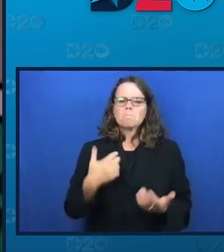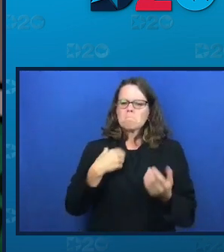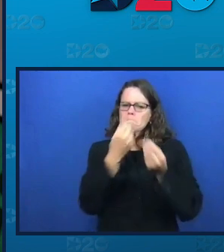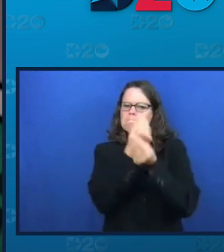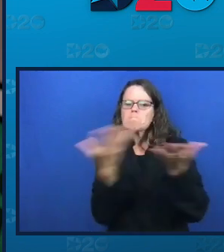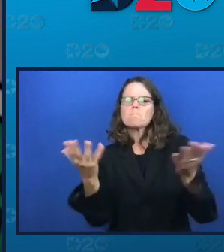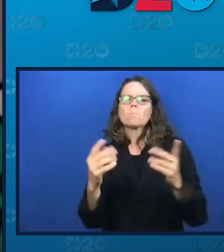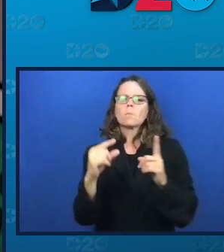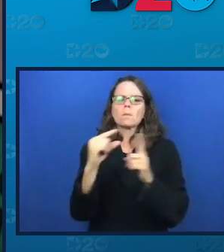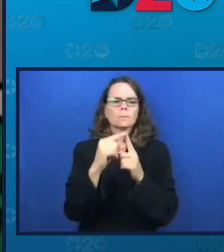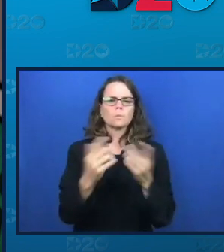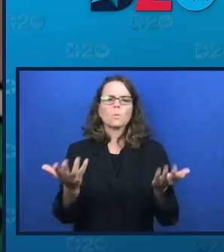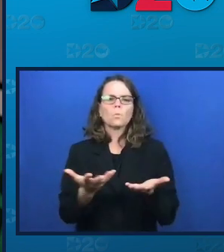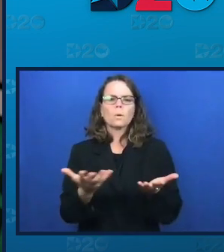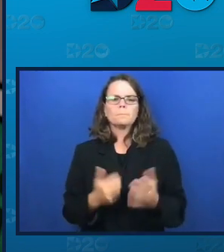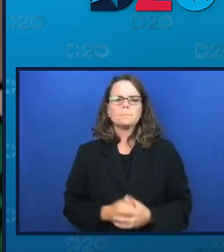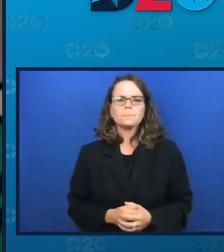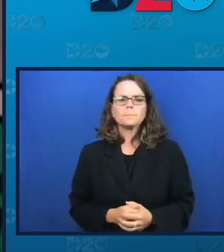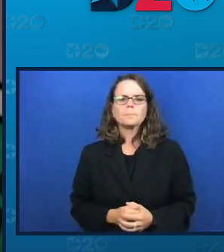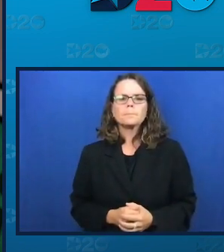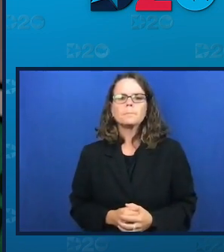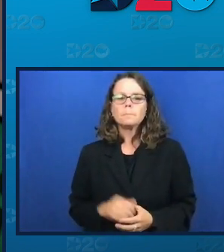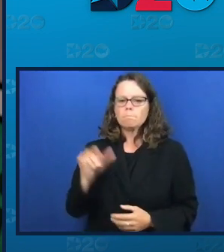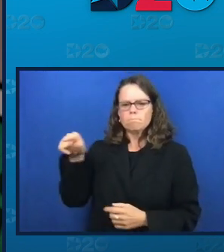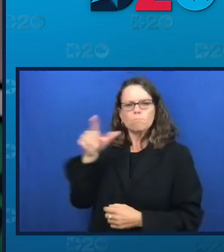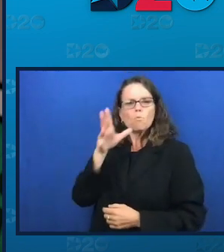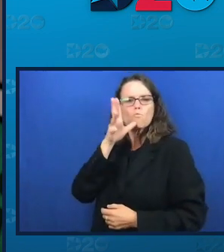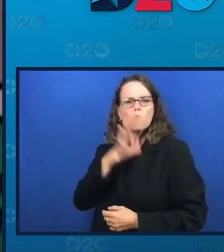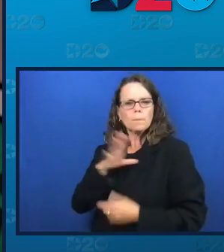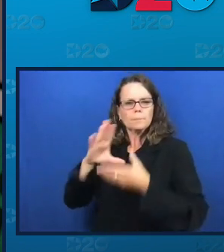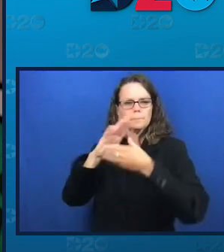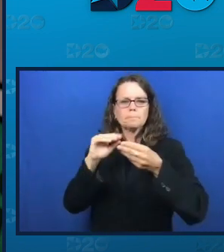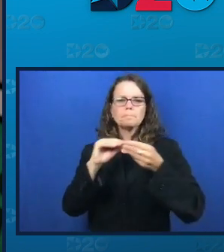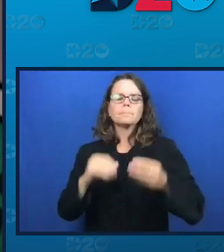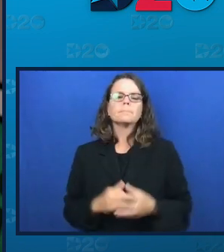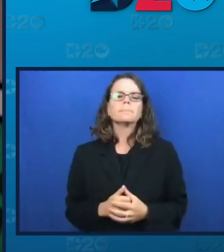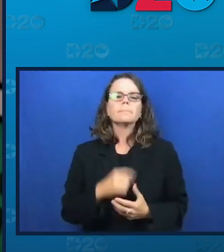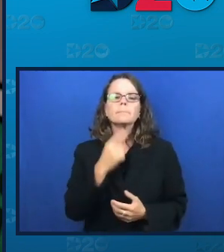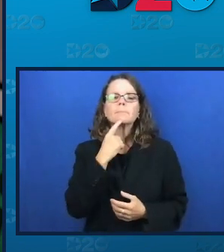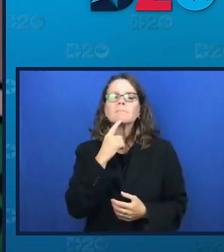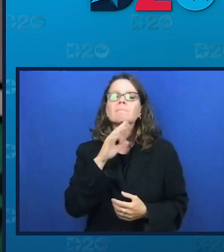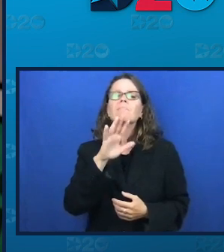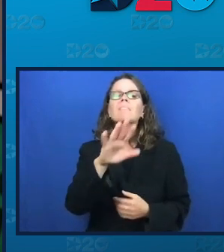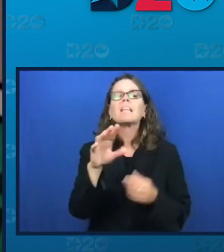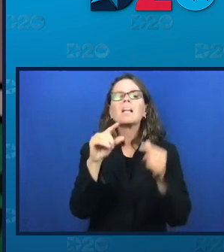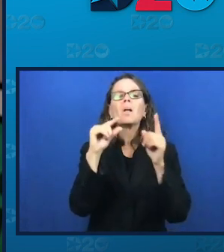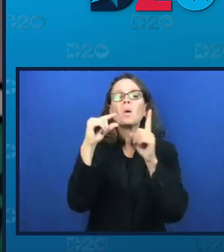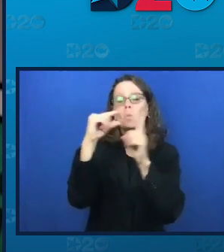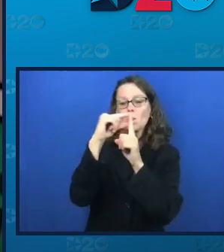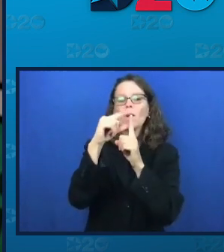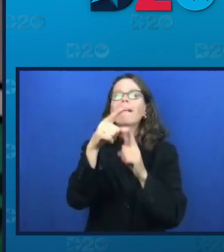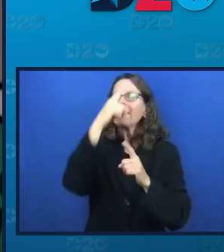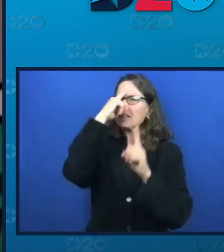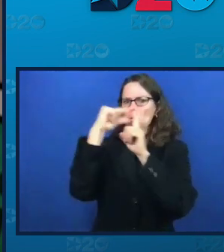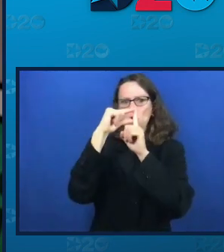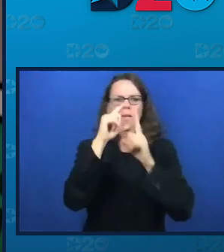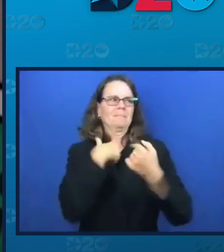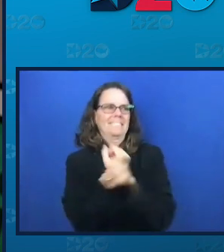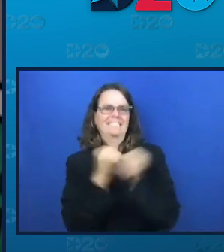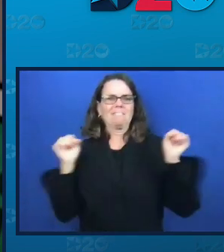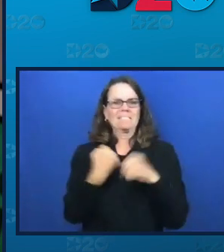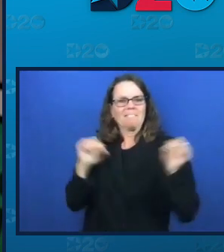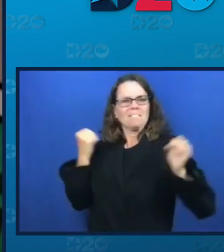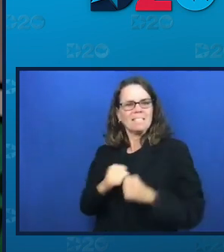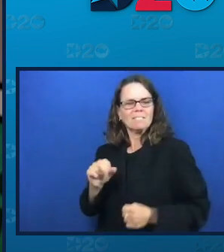you. Congressman Lewis would not be silenced, and neither can we. We